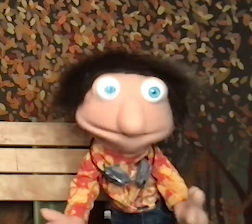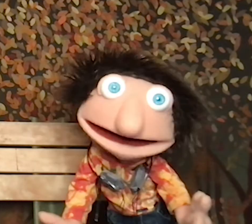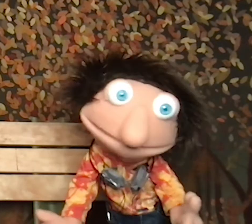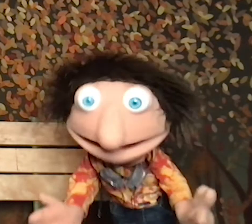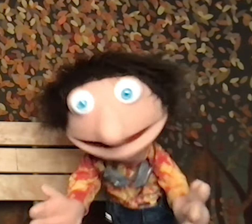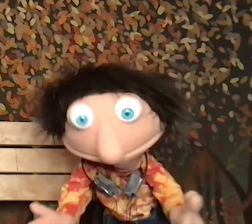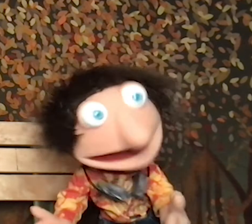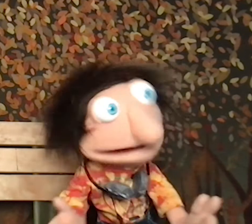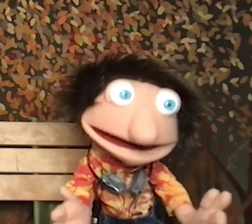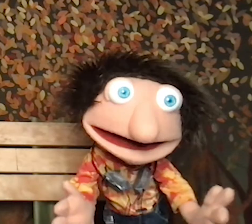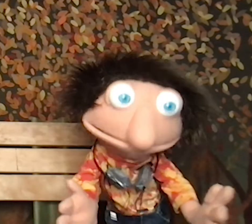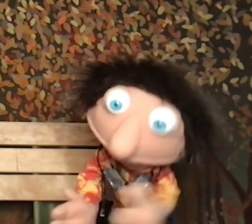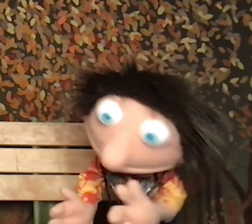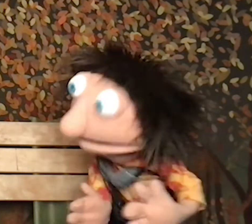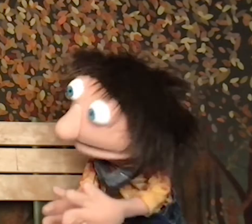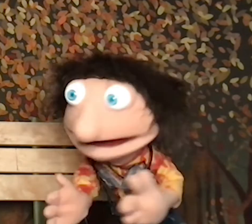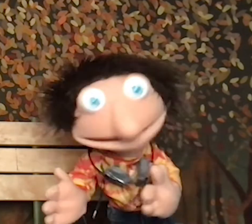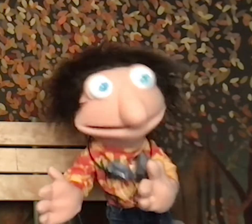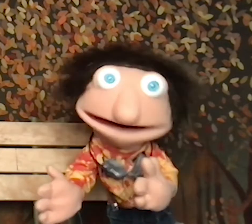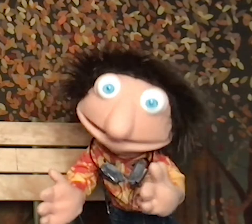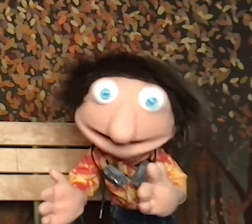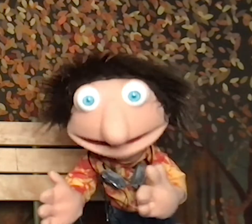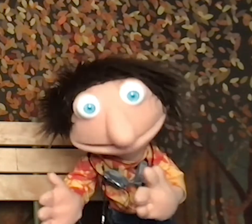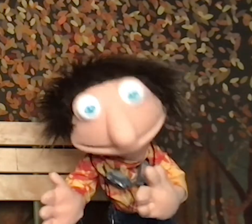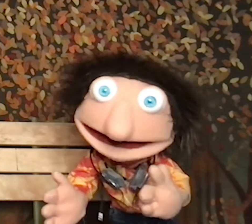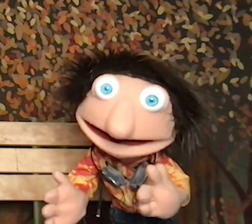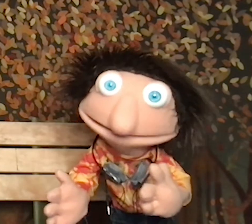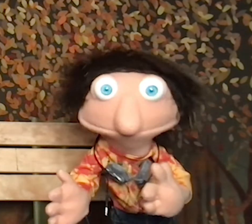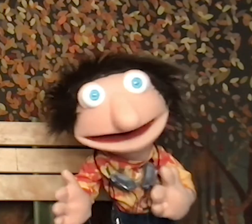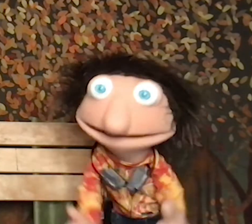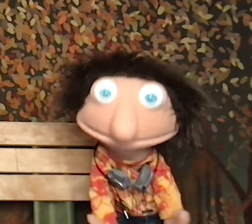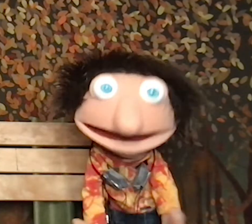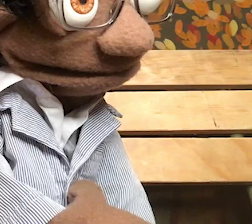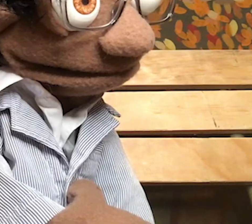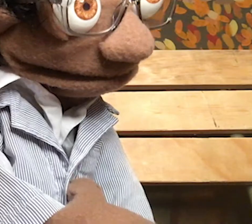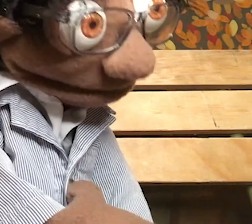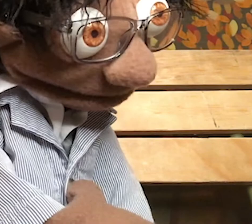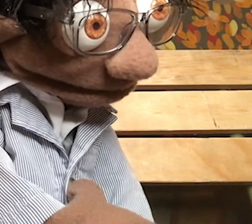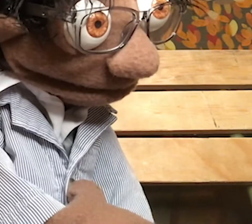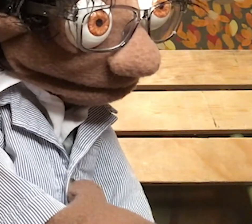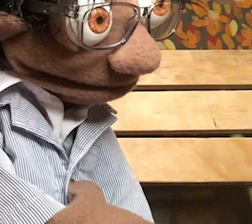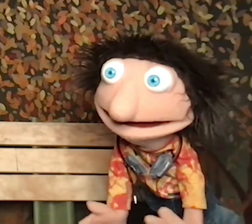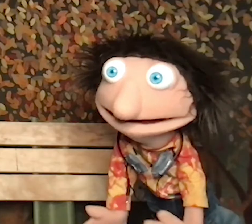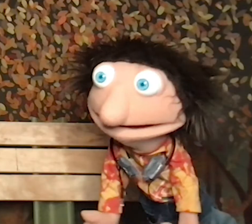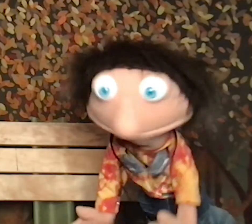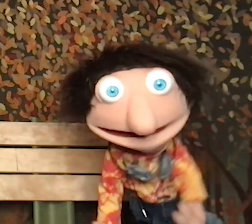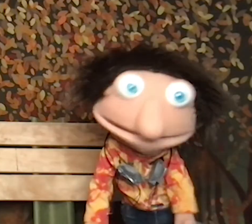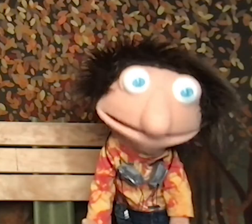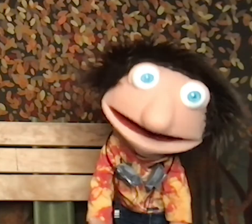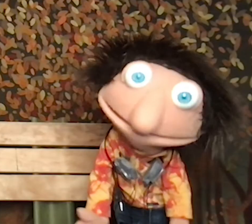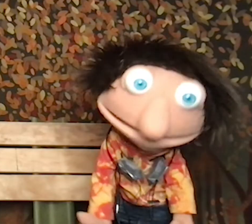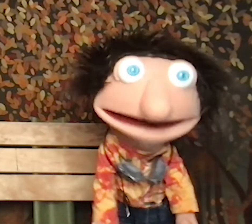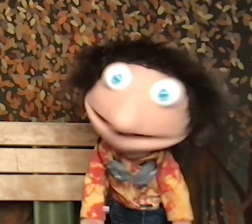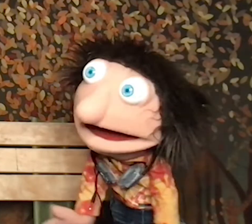face without some consequences. But when I did finally see him again, he didn't woof at me. But, you know, I